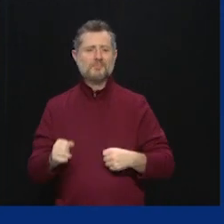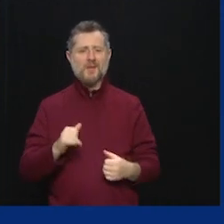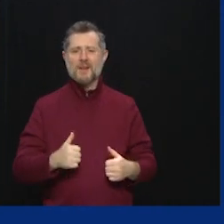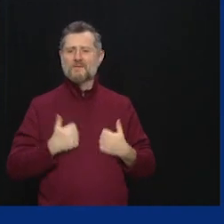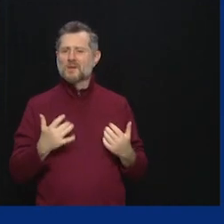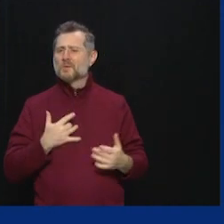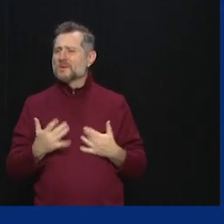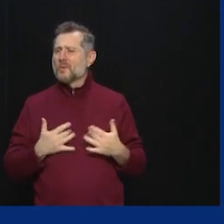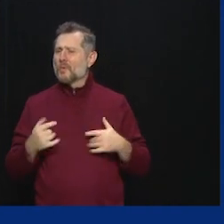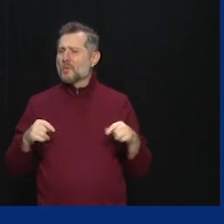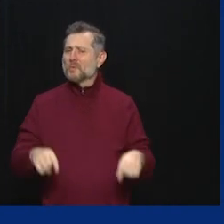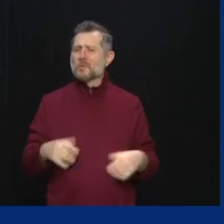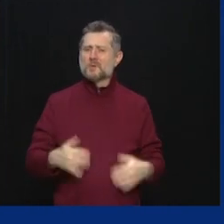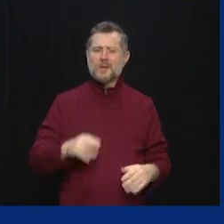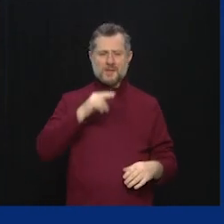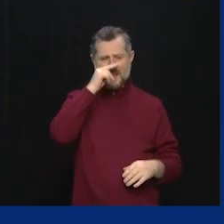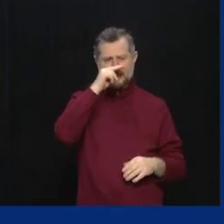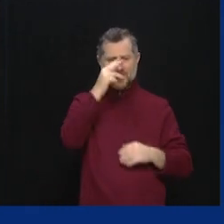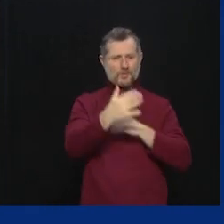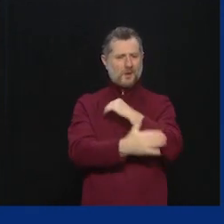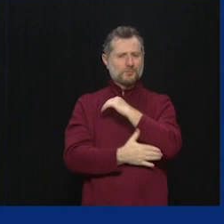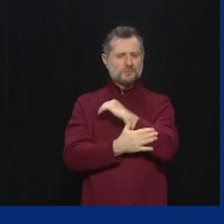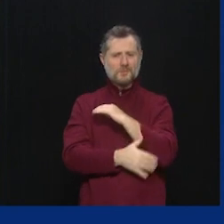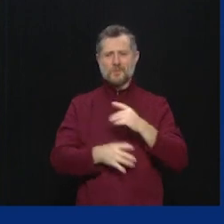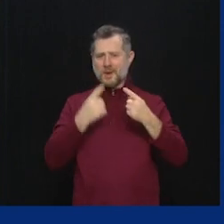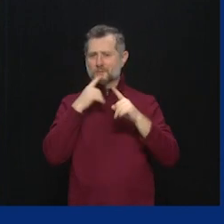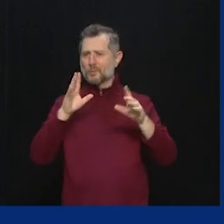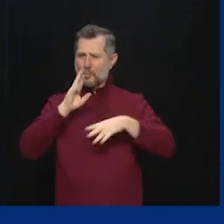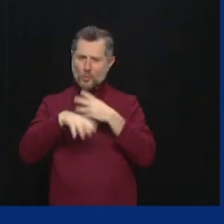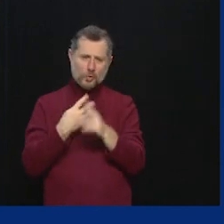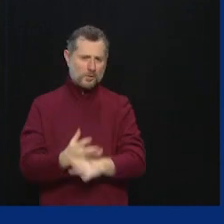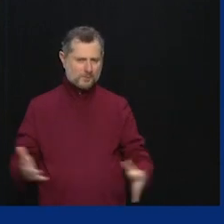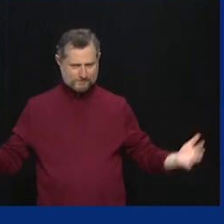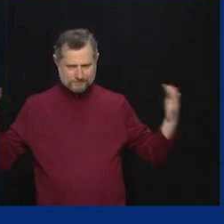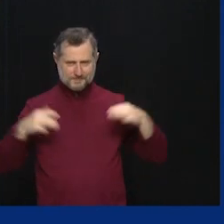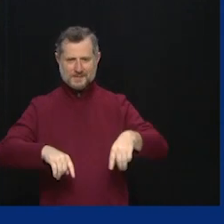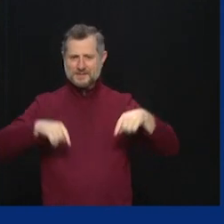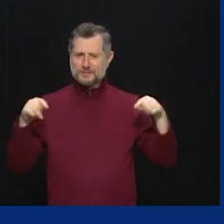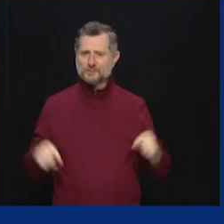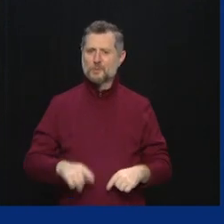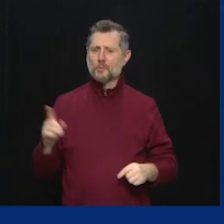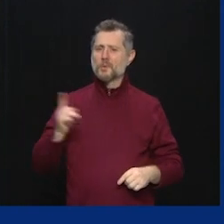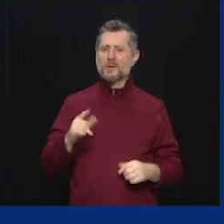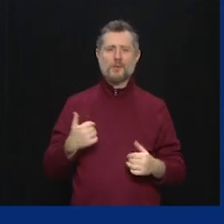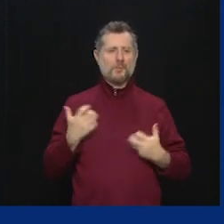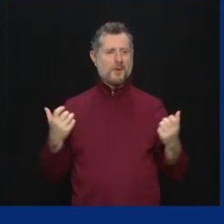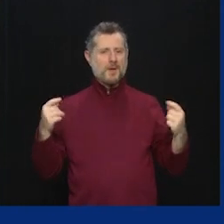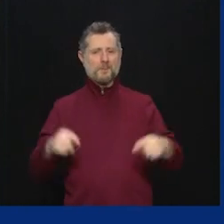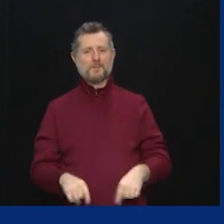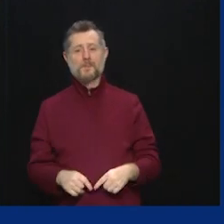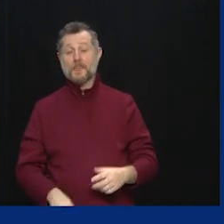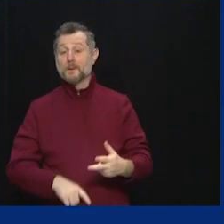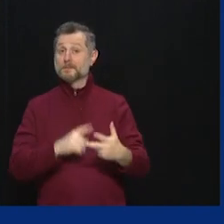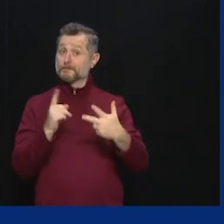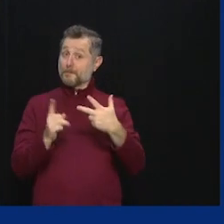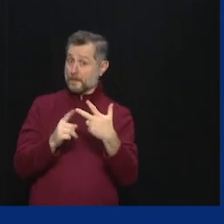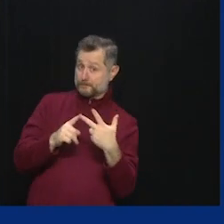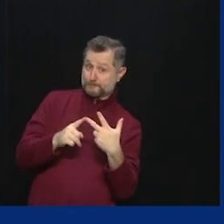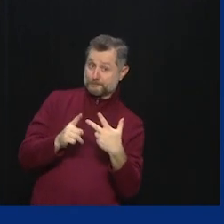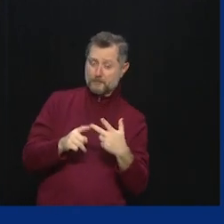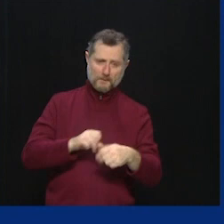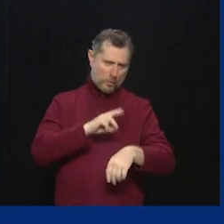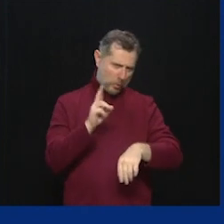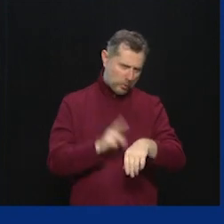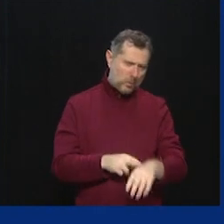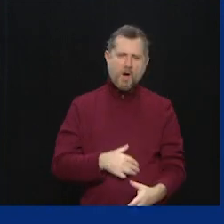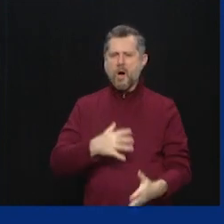world that this is the place to be. This is where the future is. And the third, of course, our beloved Islanders are where they belong, right here